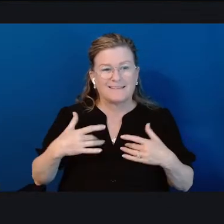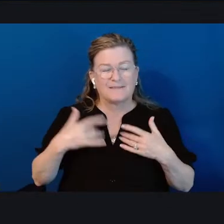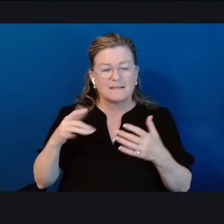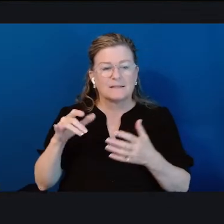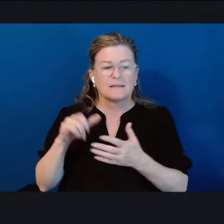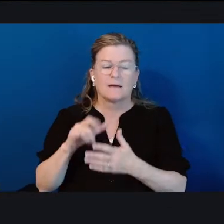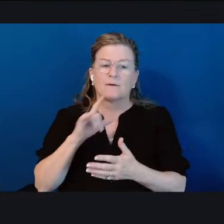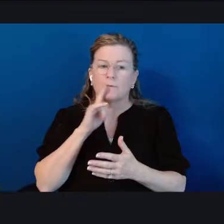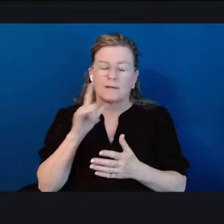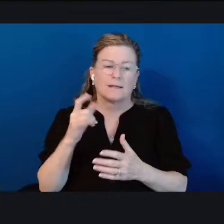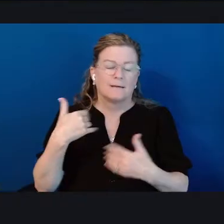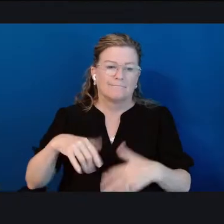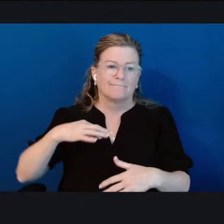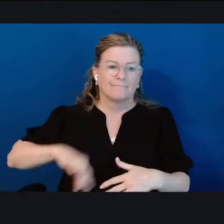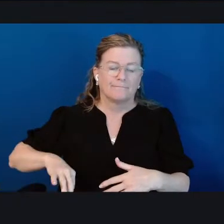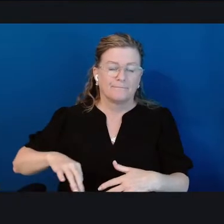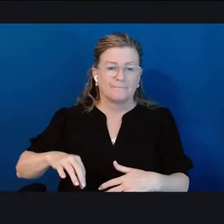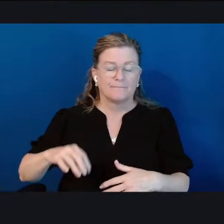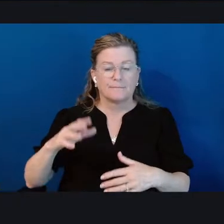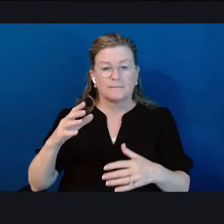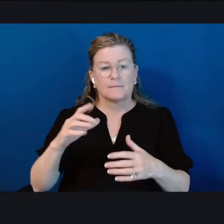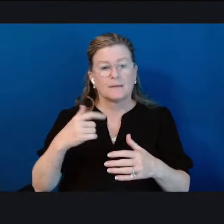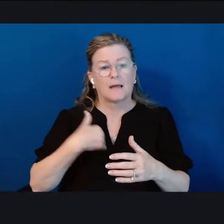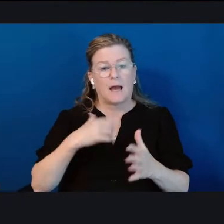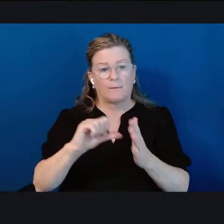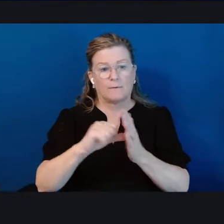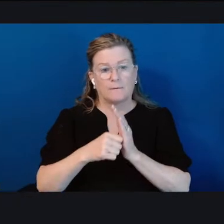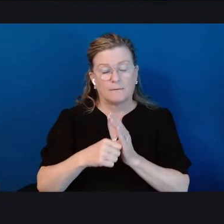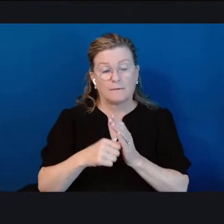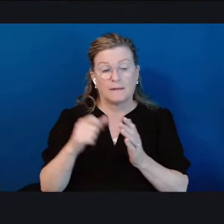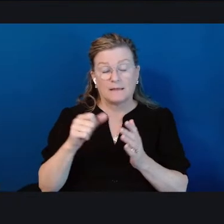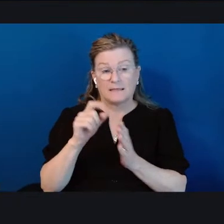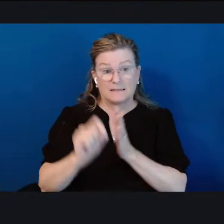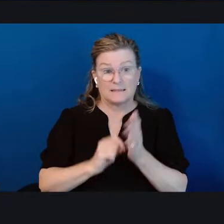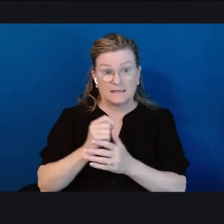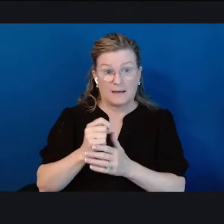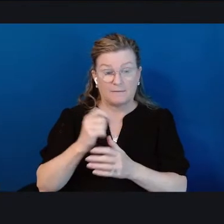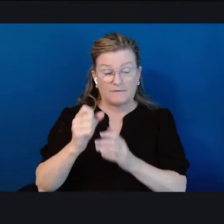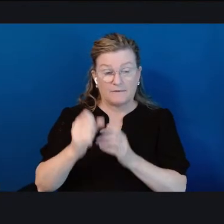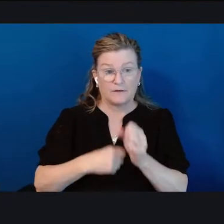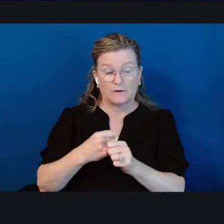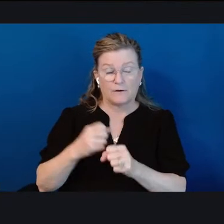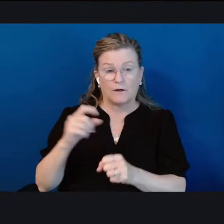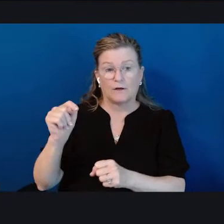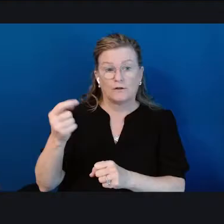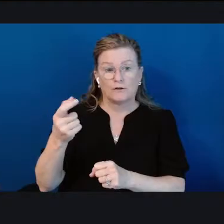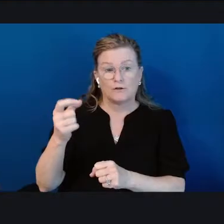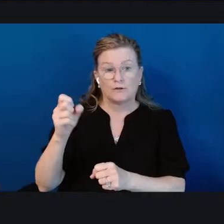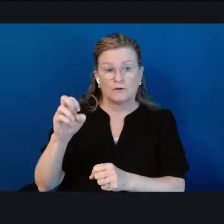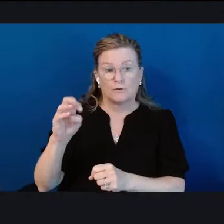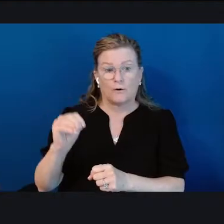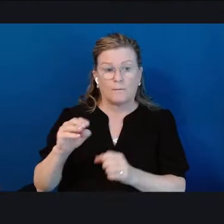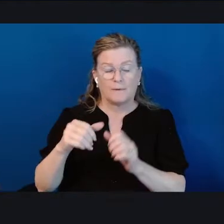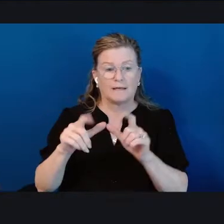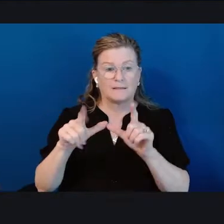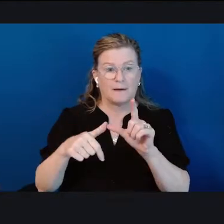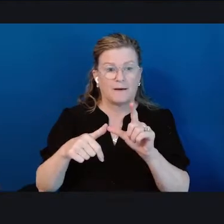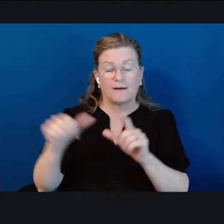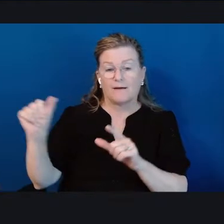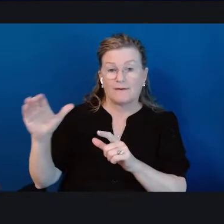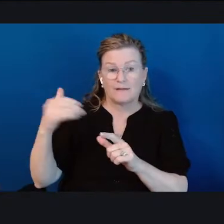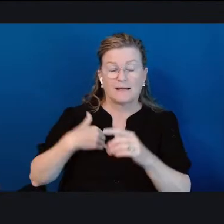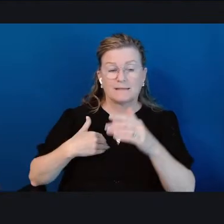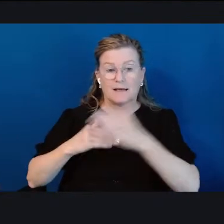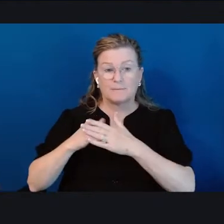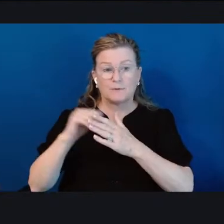very rewarding. I want to just highlight, though, that this is the time of year when terms expire. The Advisory Council is made up of up to